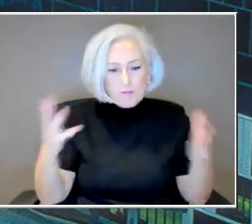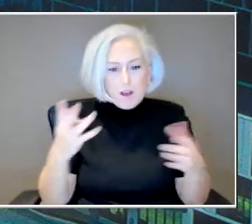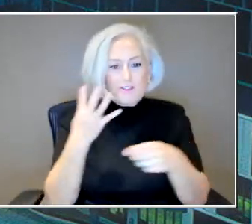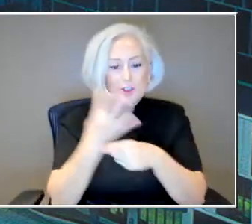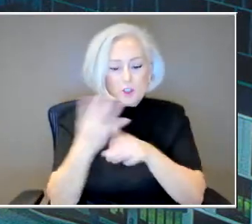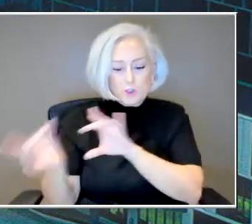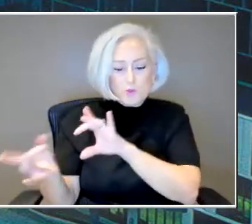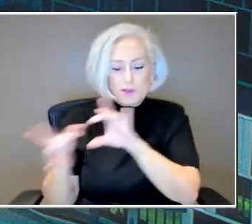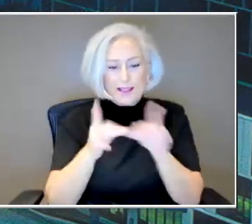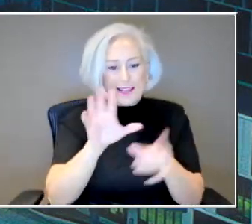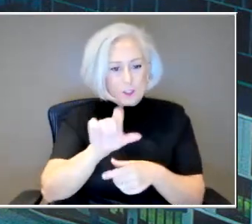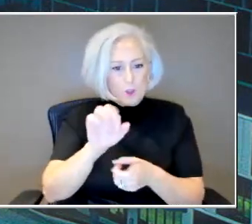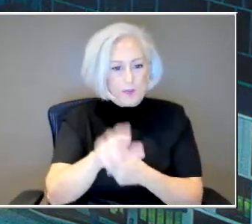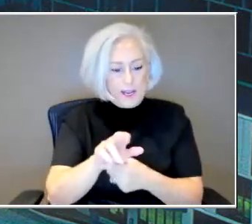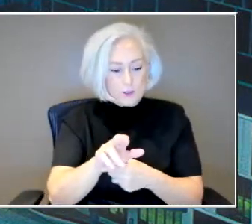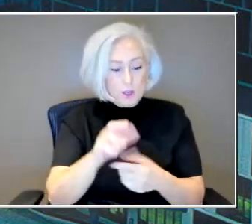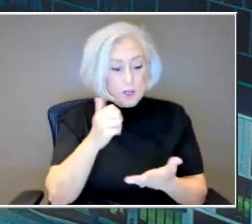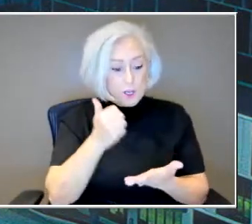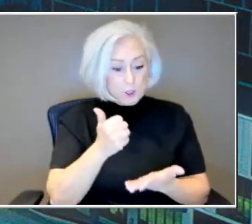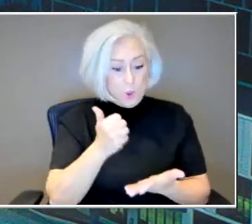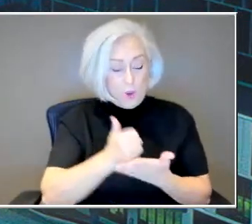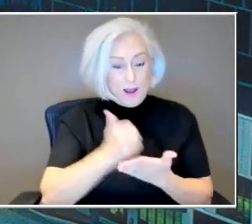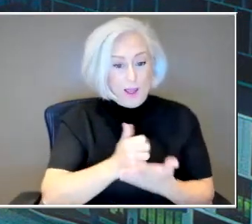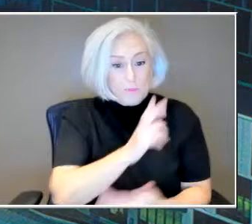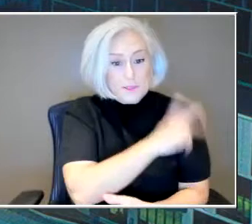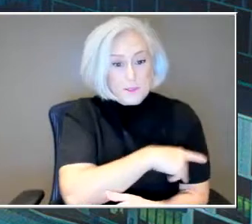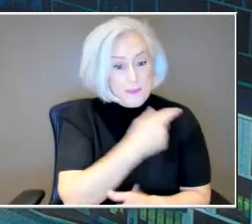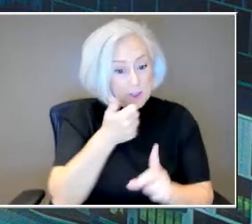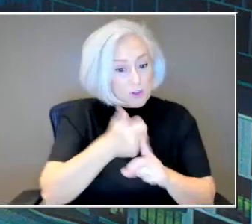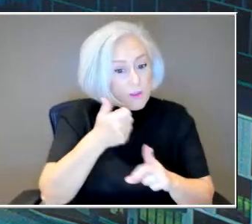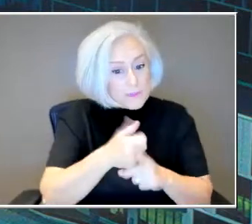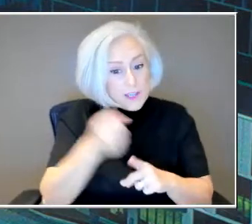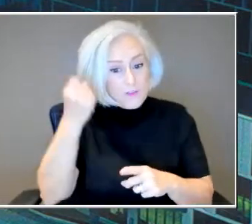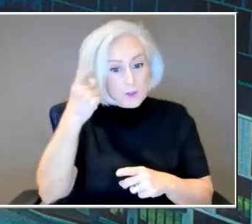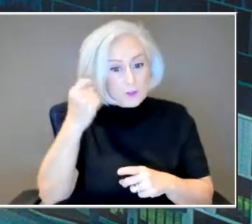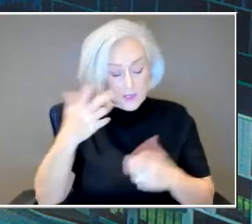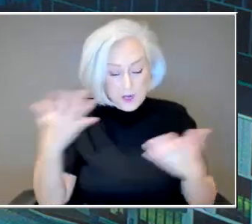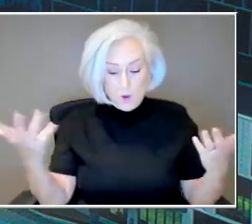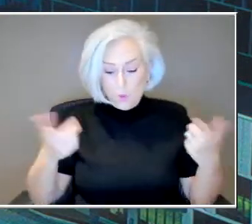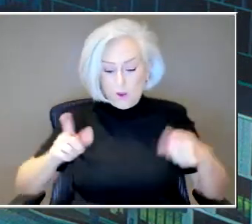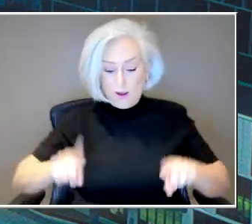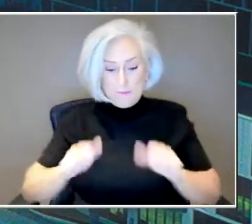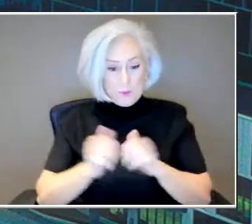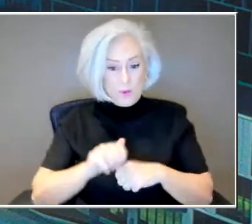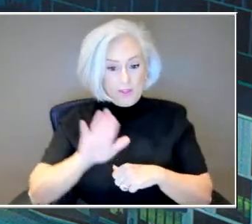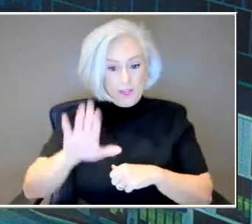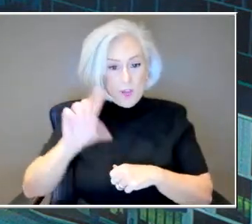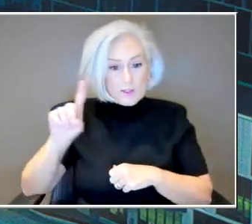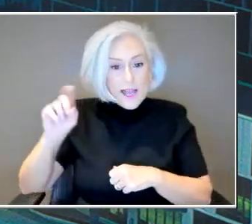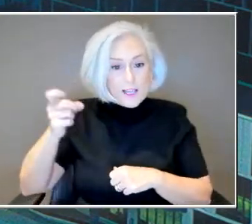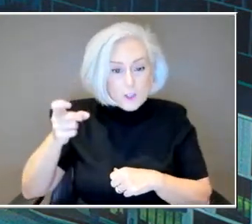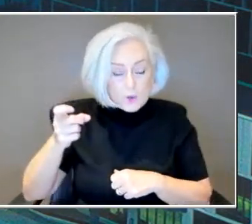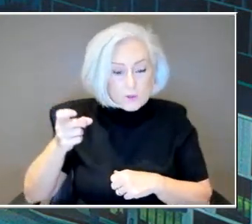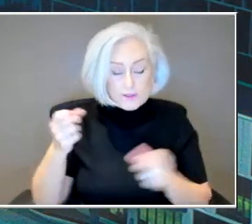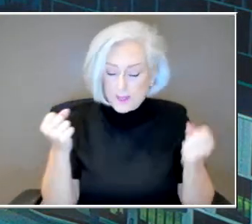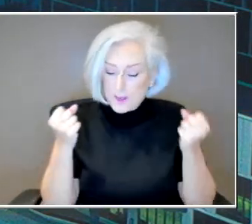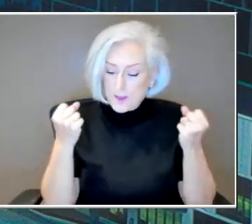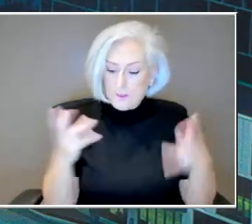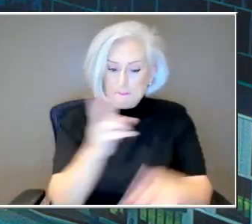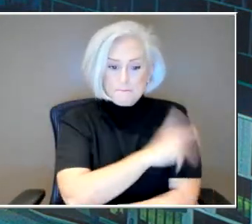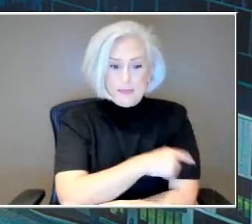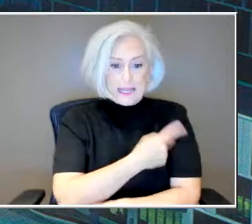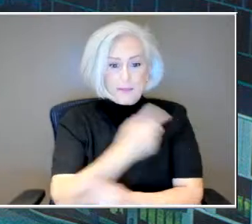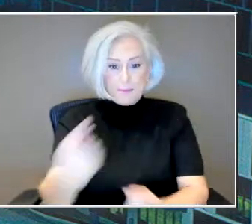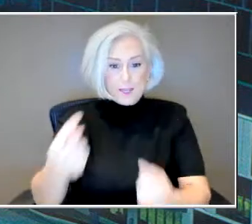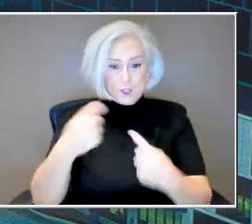can help the patient really understand what is happening with their diagnosis. And many of the patients who come to these clinics are